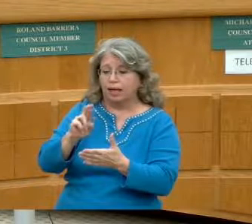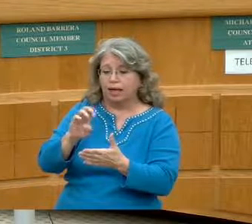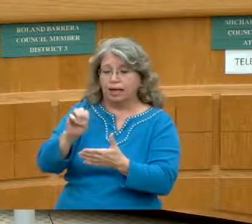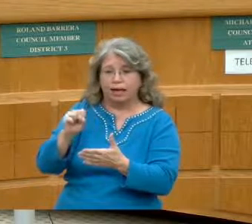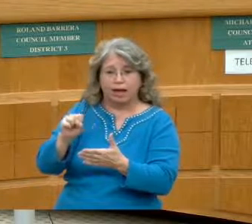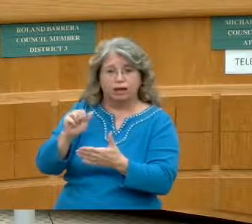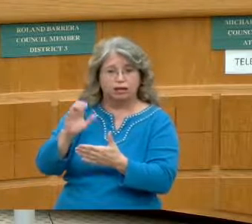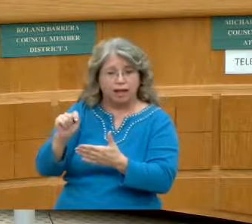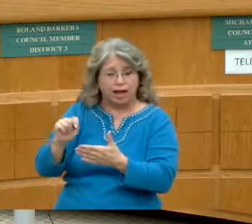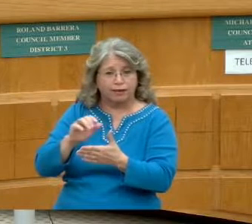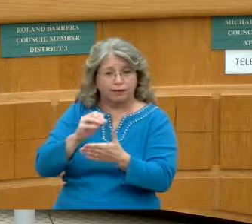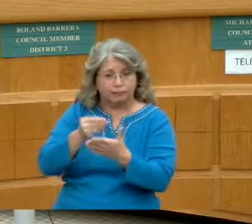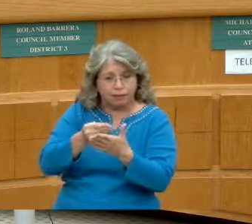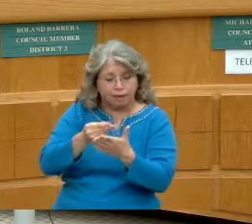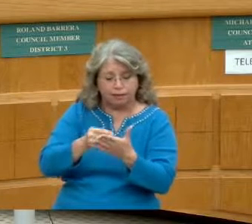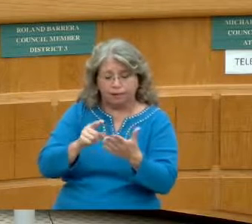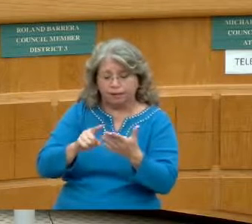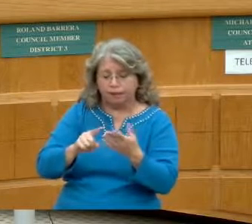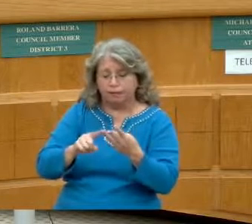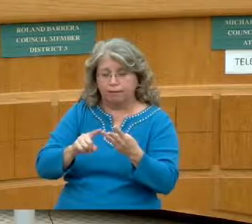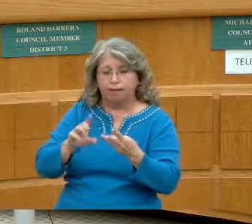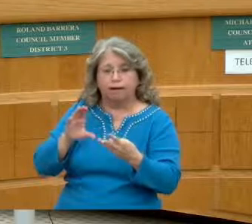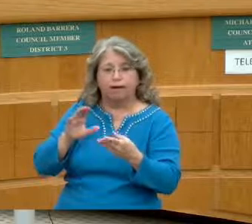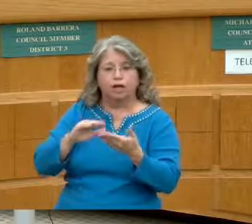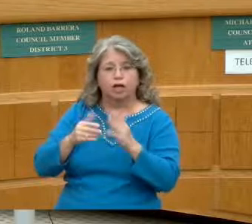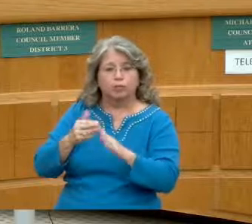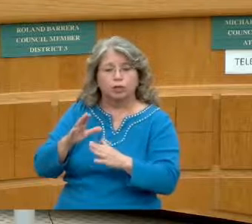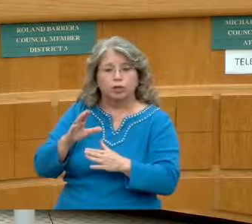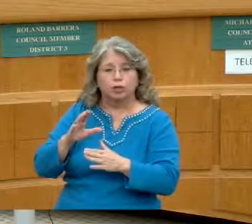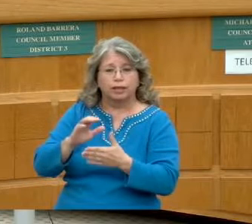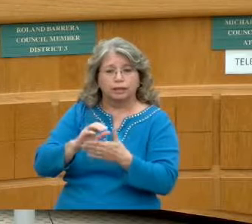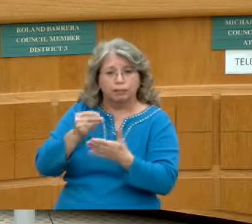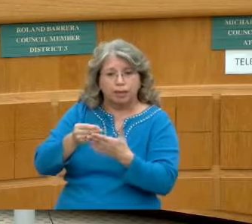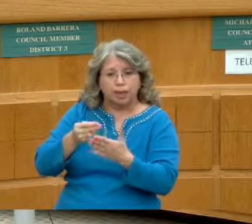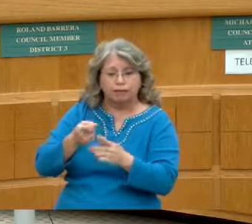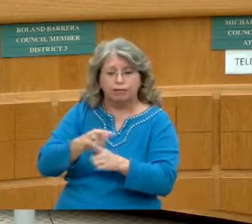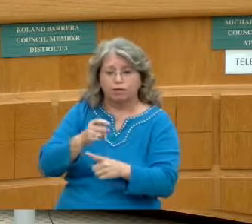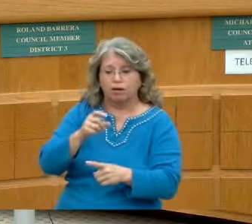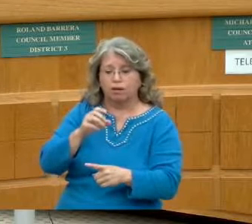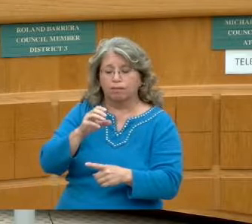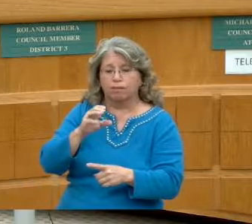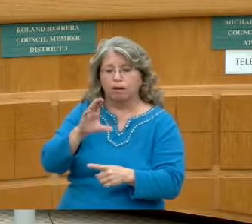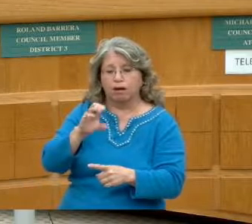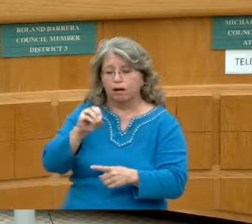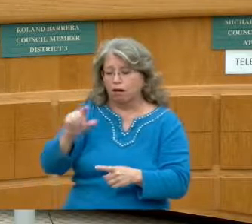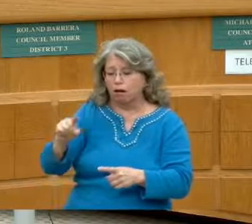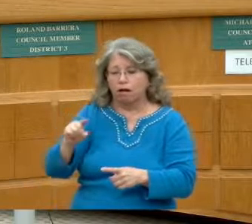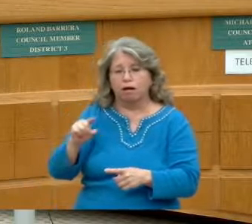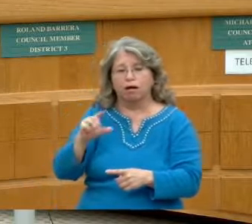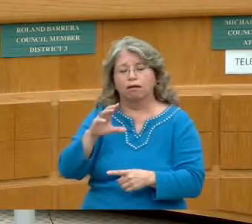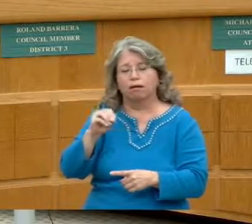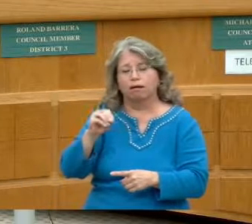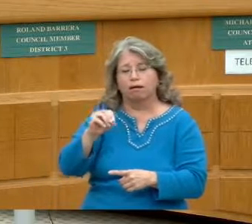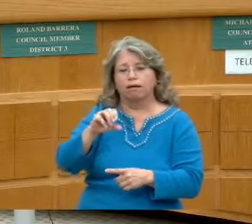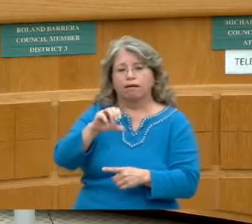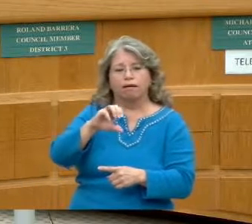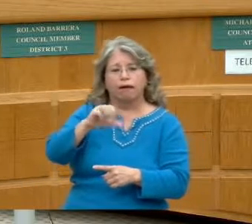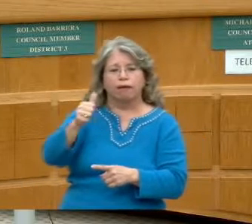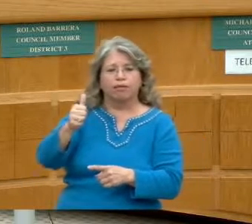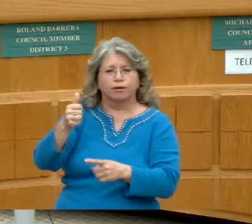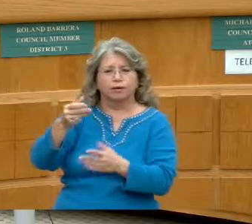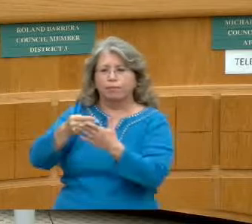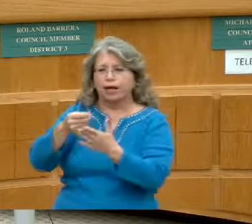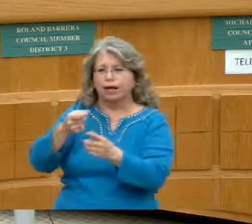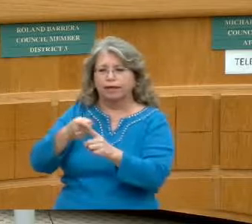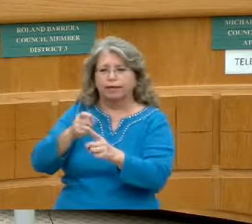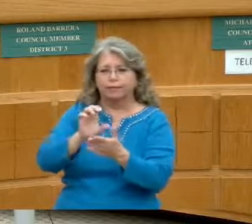and then there are community dollars that are going to come through our COG, and even dollars that have been allocated to our other political jurisdictions